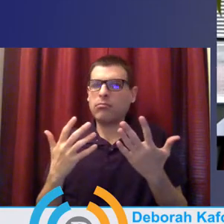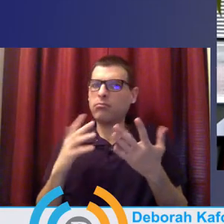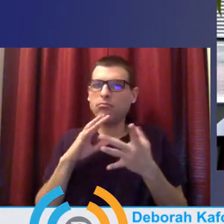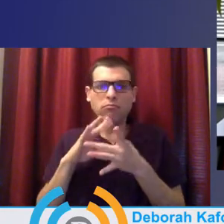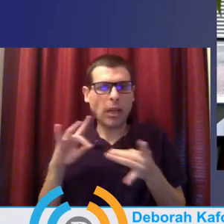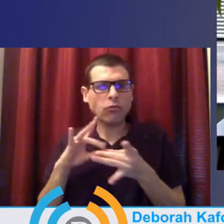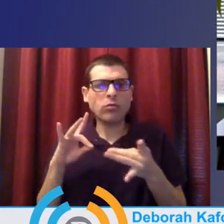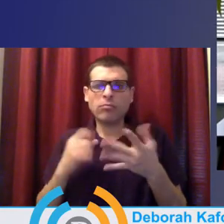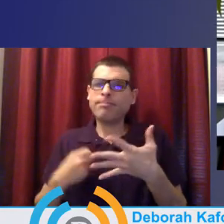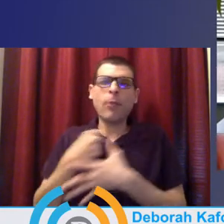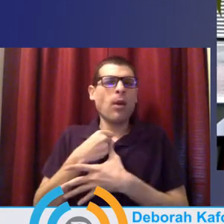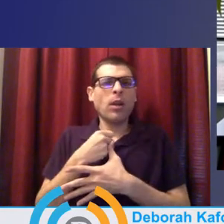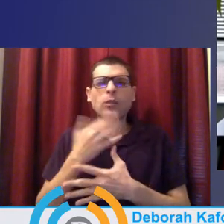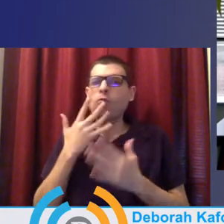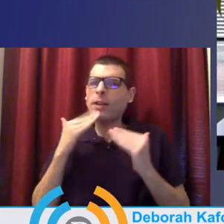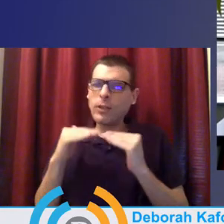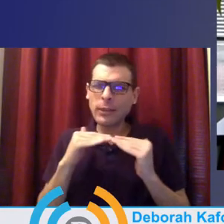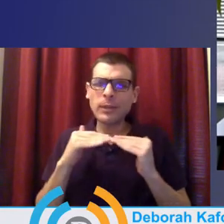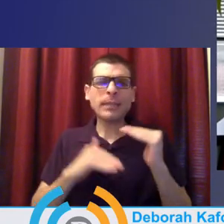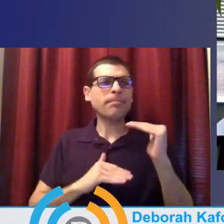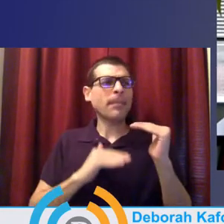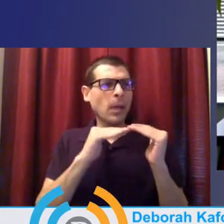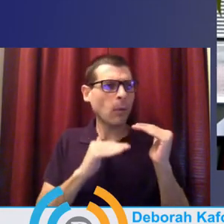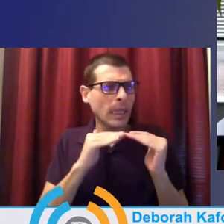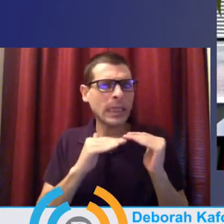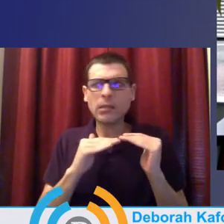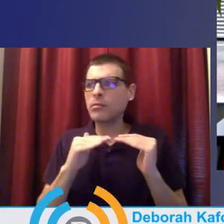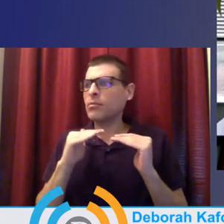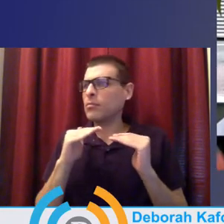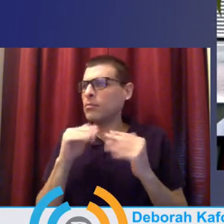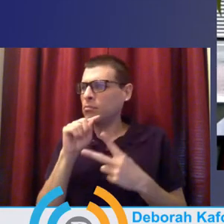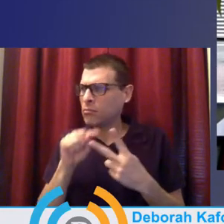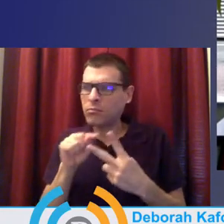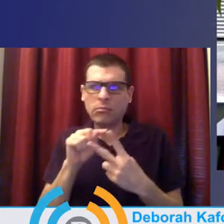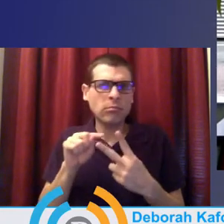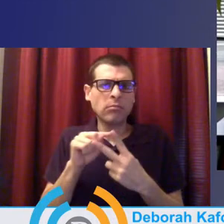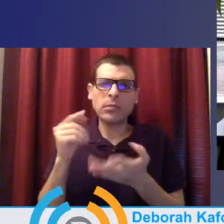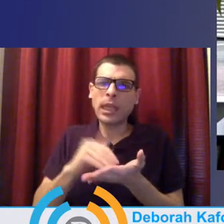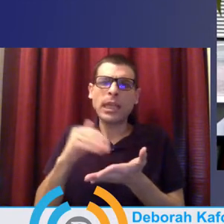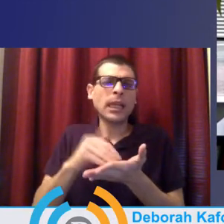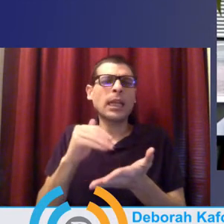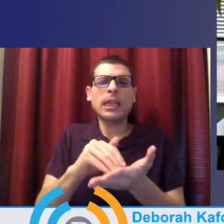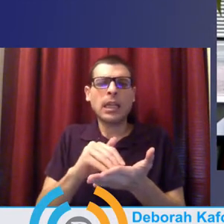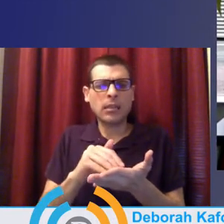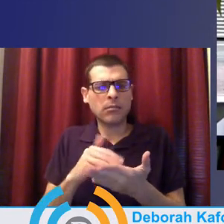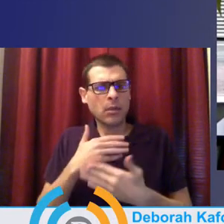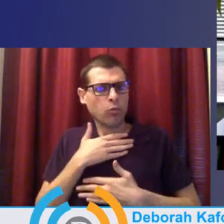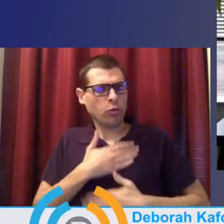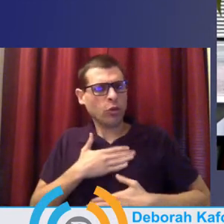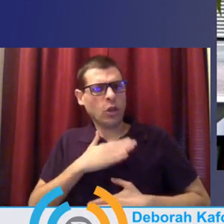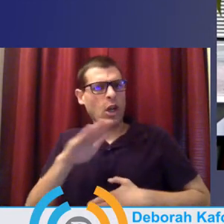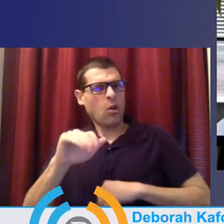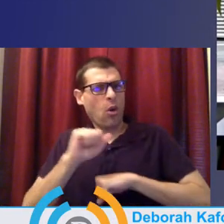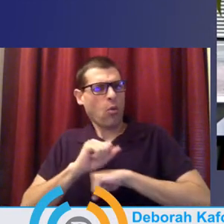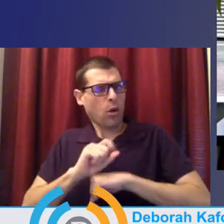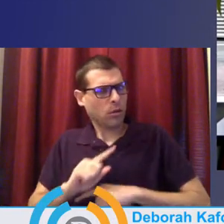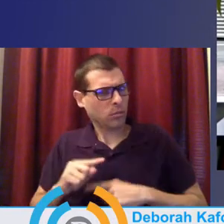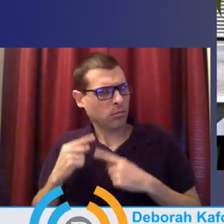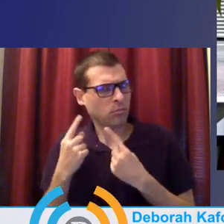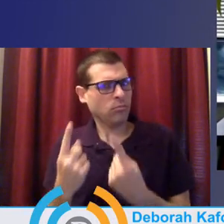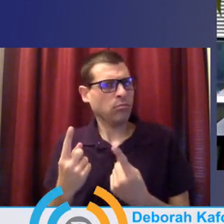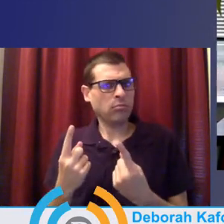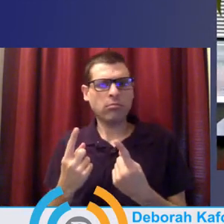long appreciated the county's leadership in leading with race and centering race in ensuring